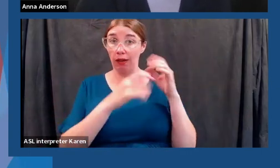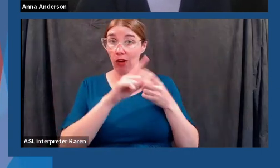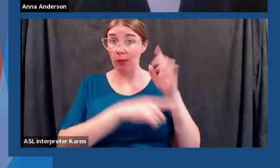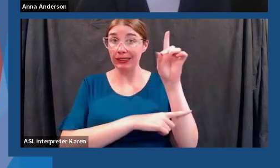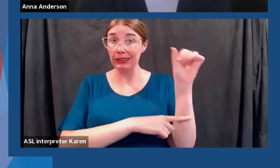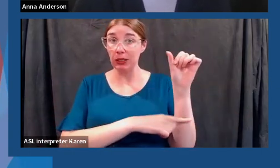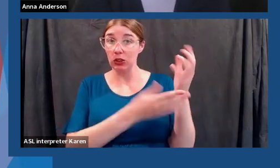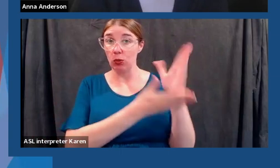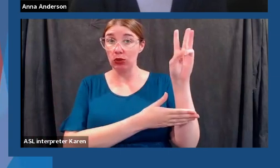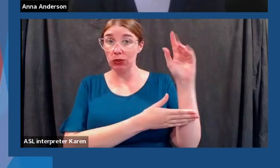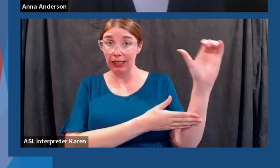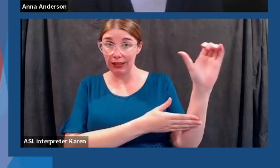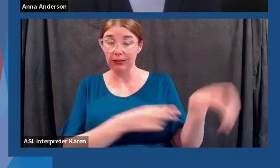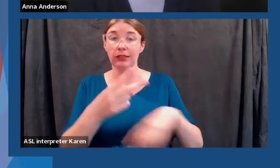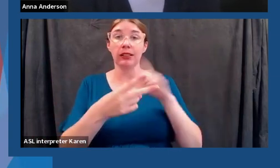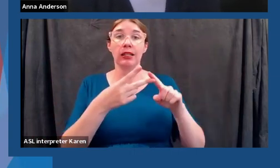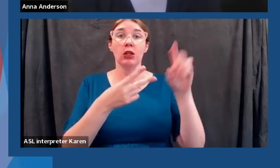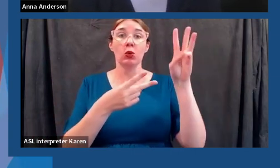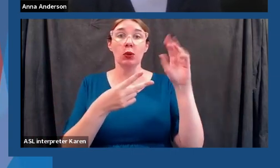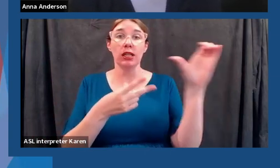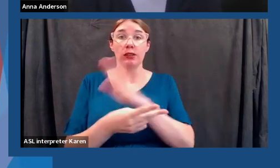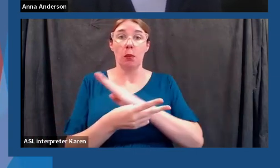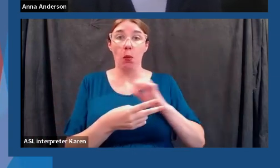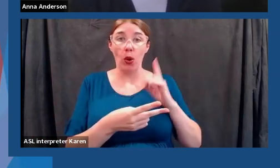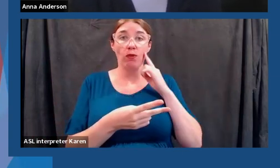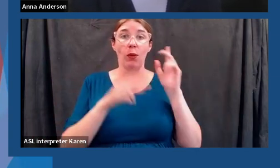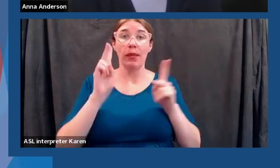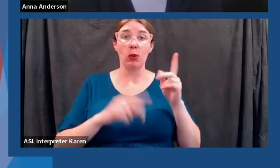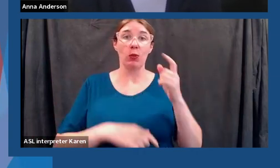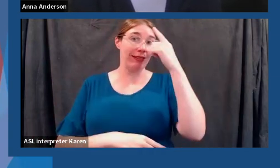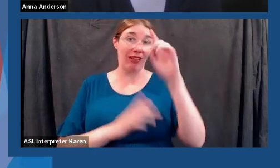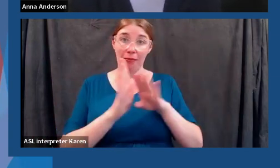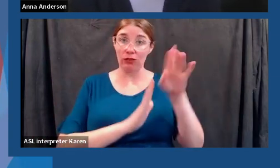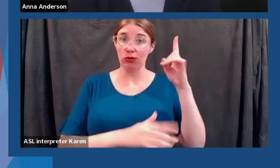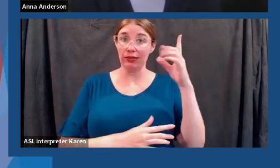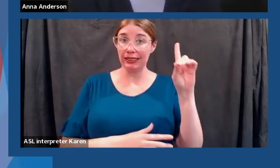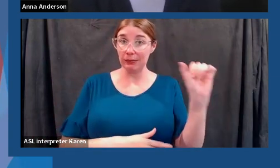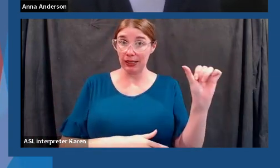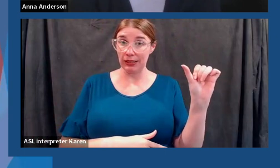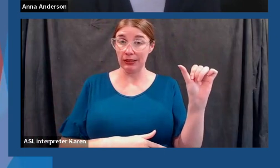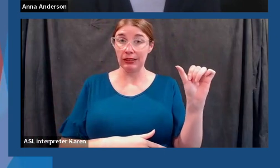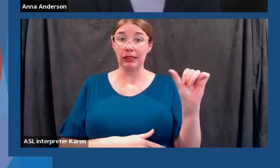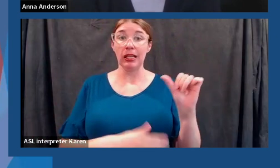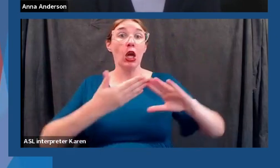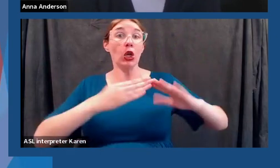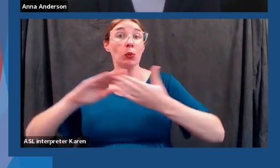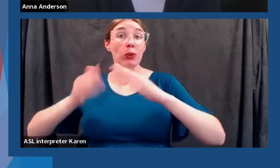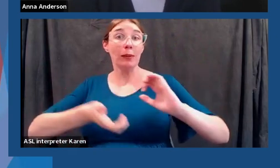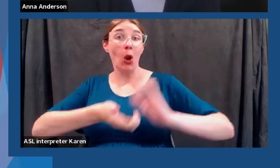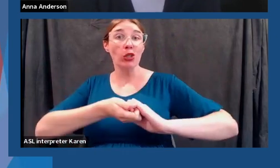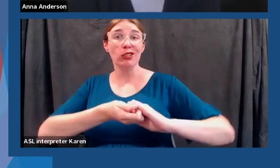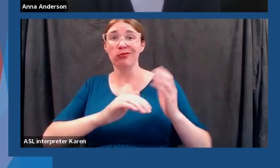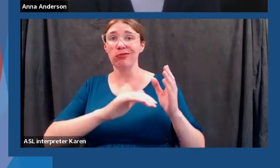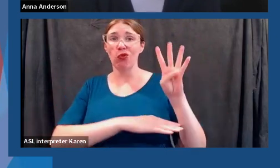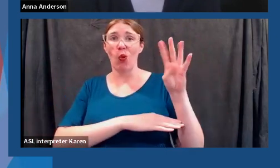and the Wisconsin Board for People with Developmental Disabilities. We have over 40 community partners. We have